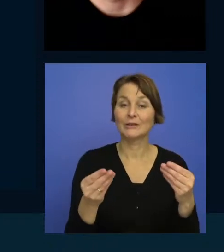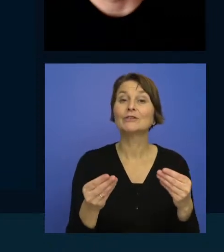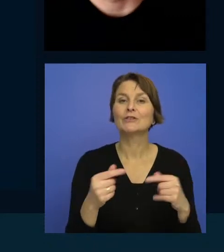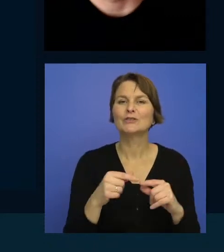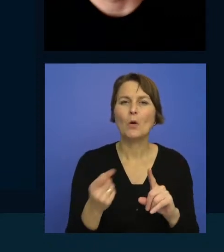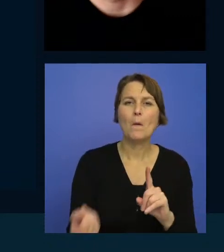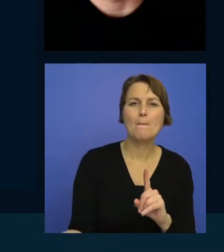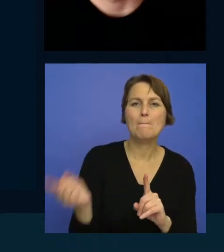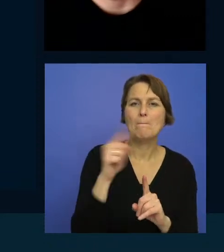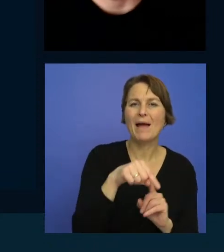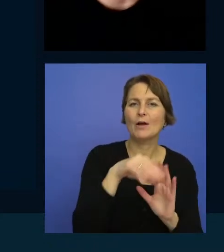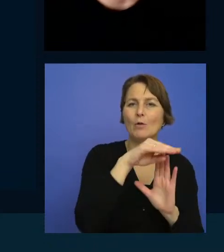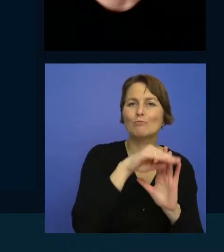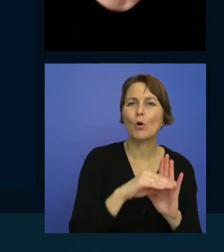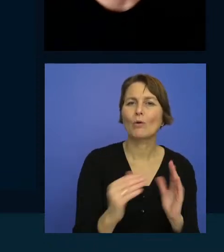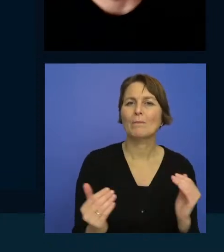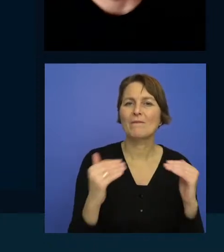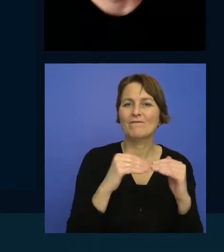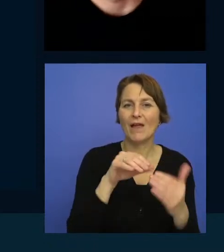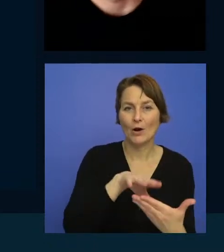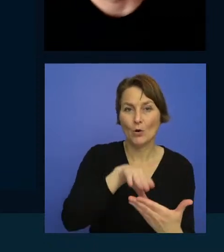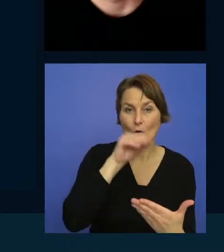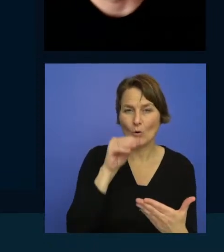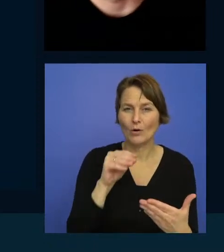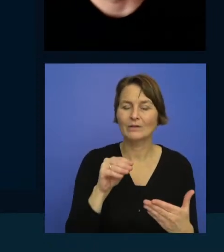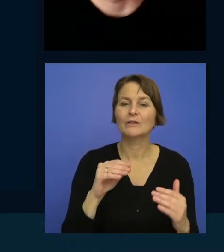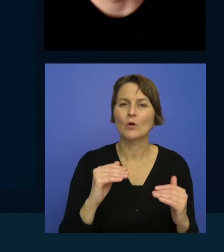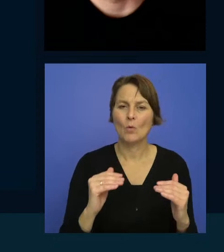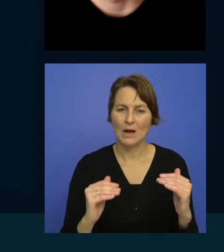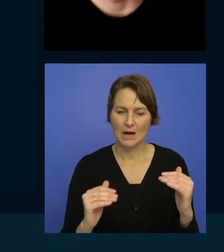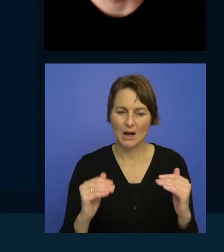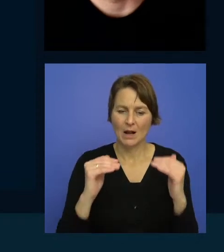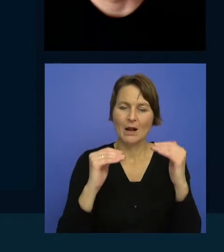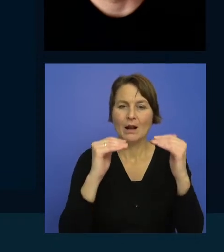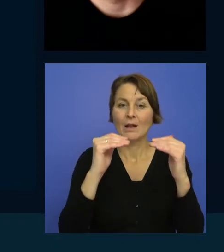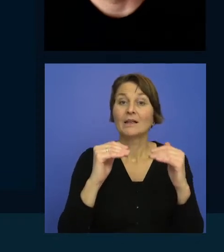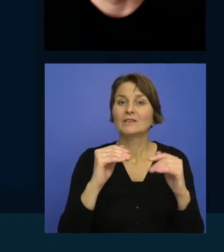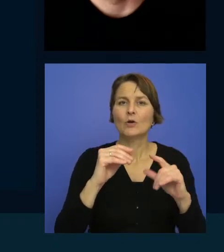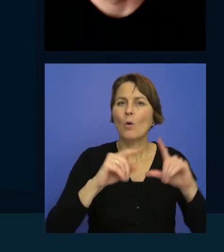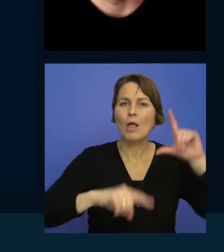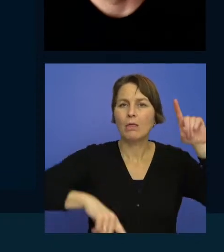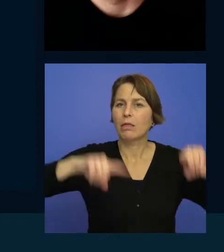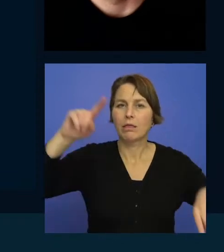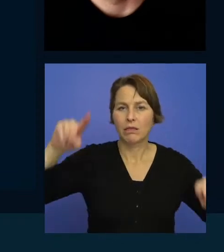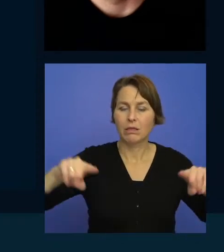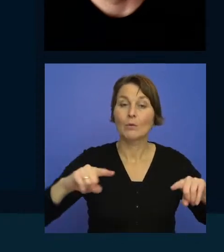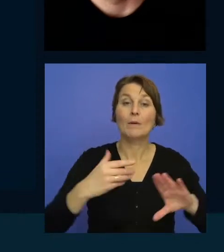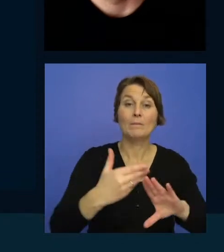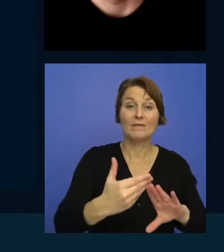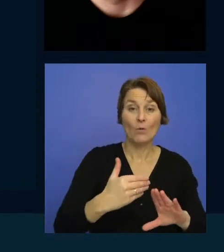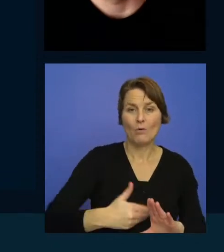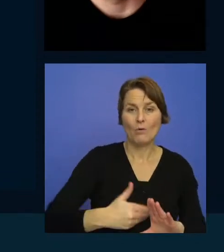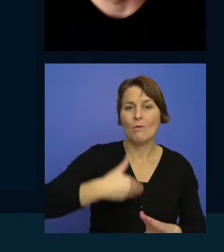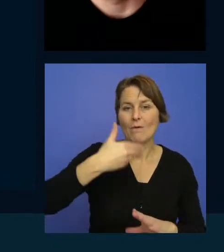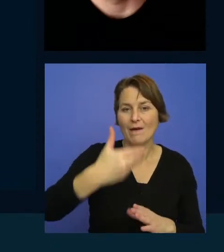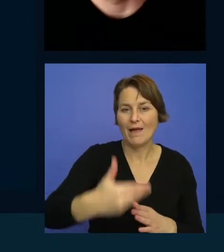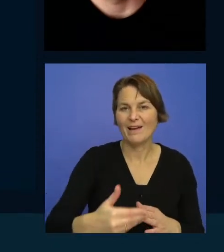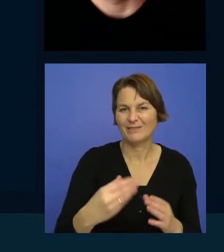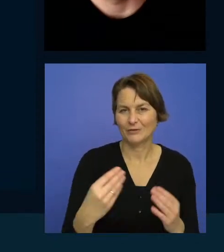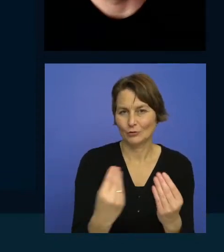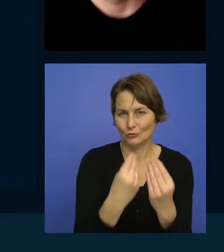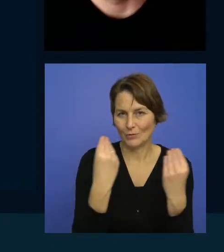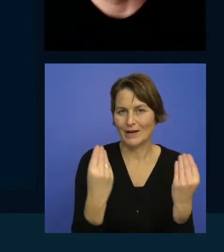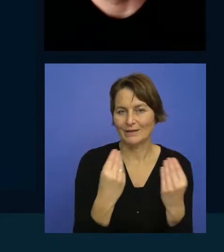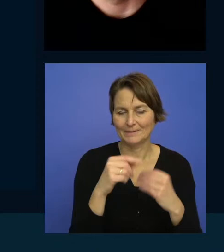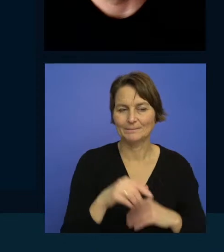algorithms that allow me to reduce disparity either during training or after. So in this case, I'm going to use the grid search